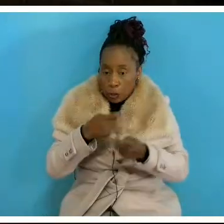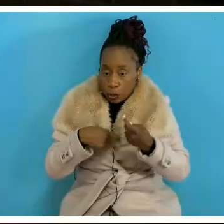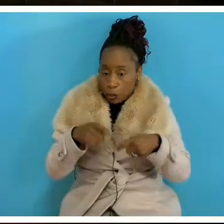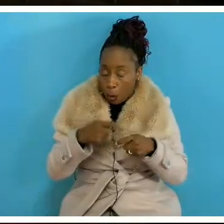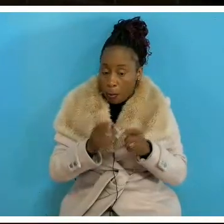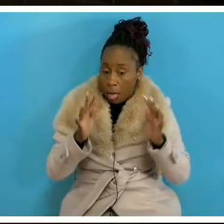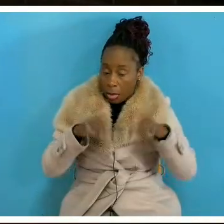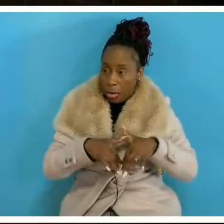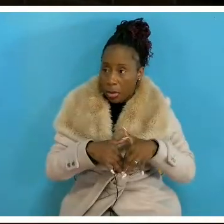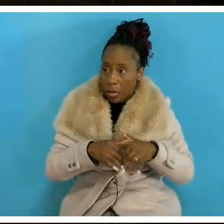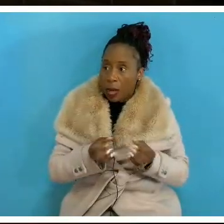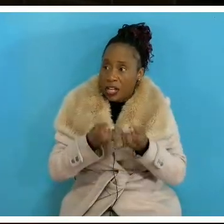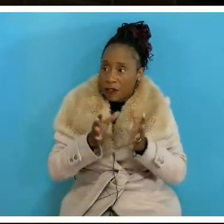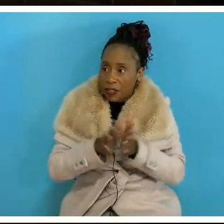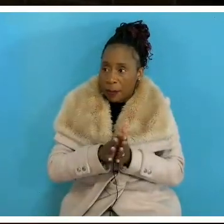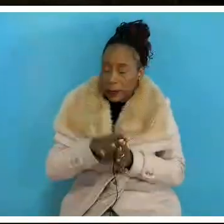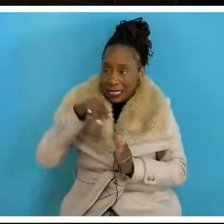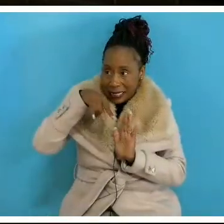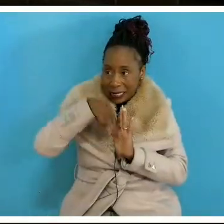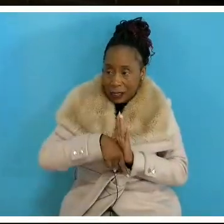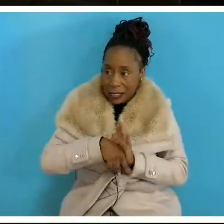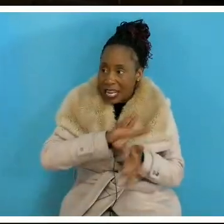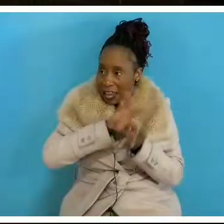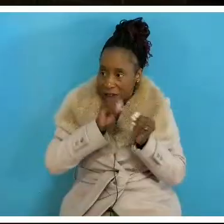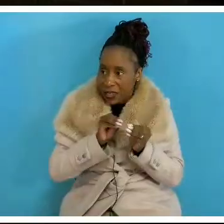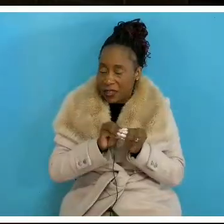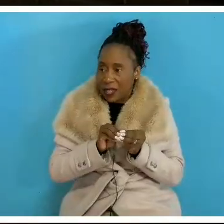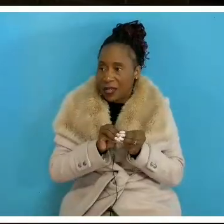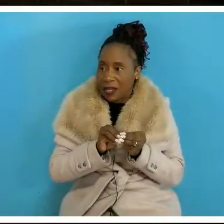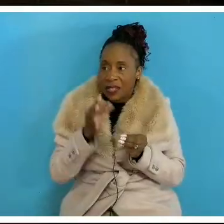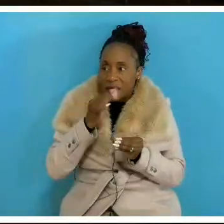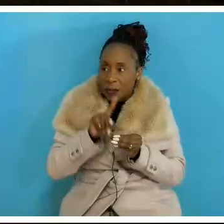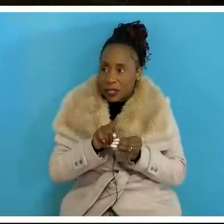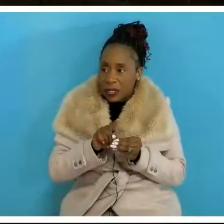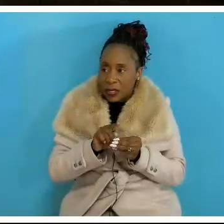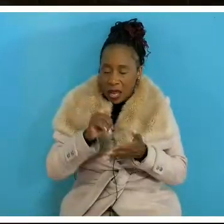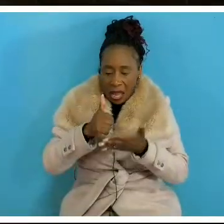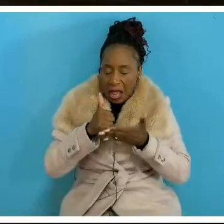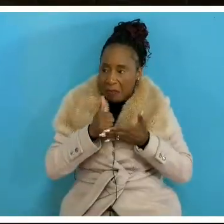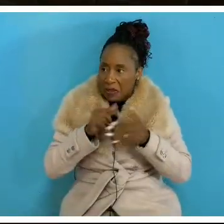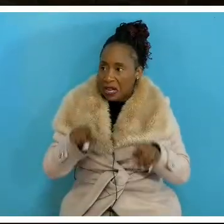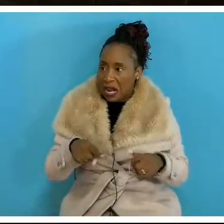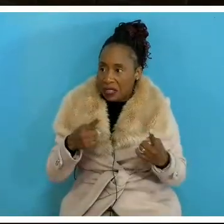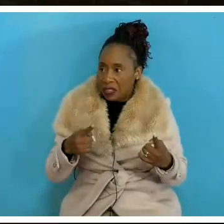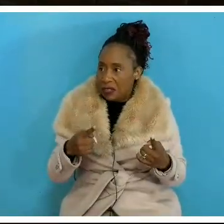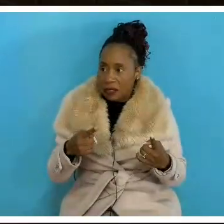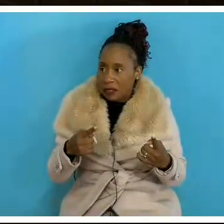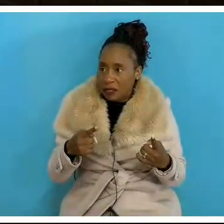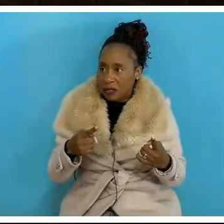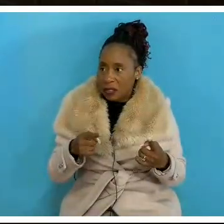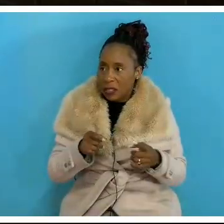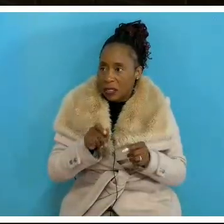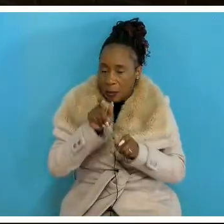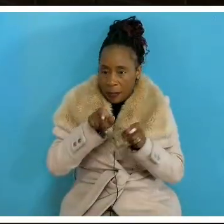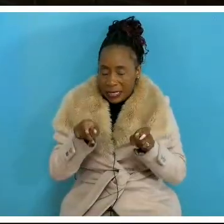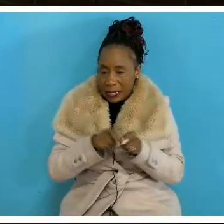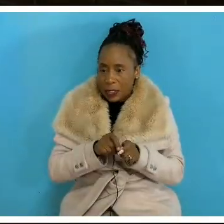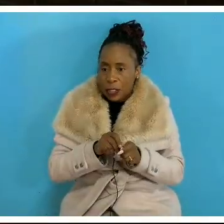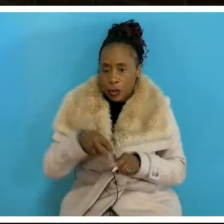everything, even the photos and stuff. They said they cannot help me because they cannot help a person